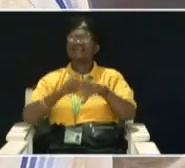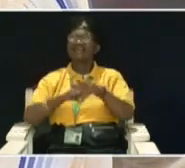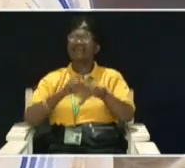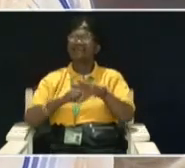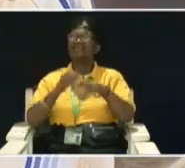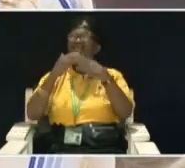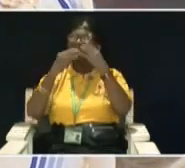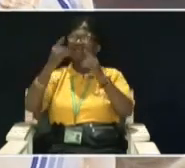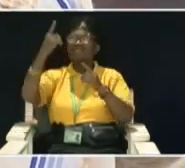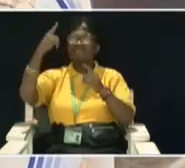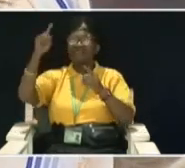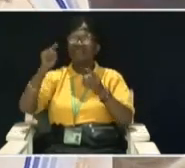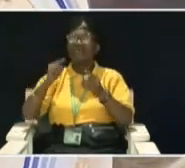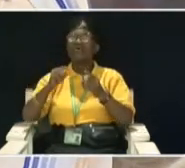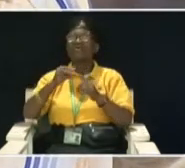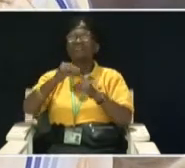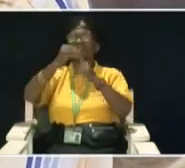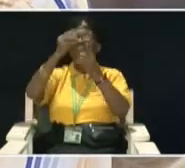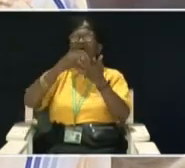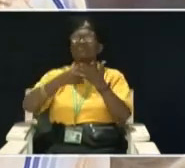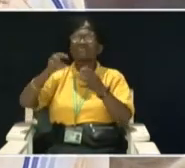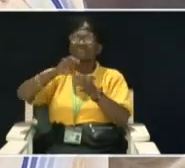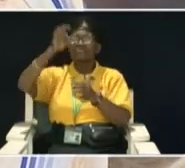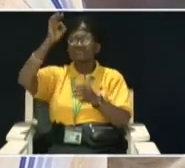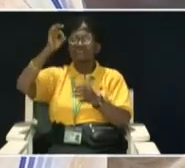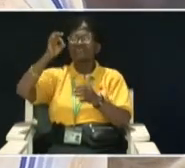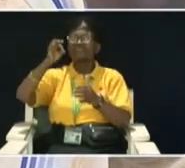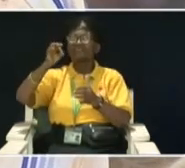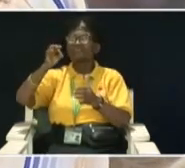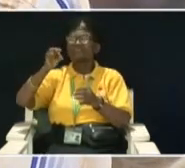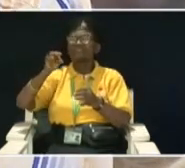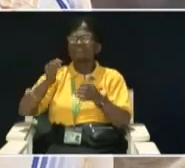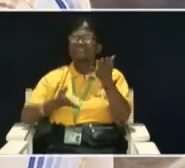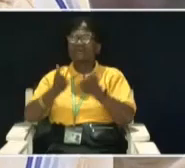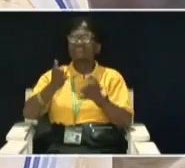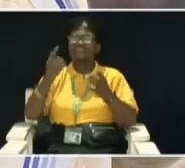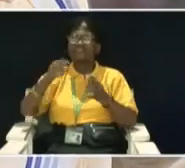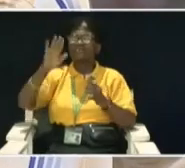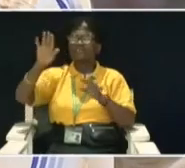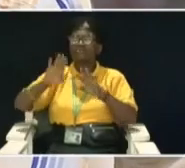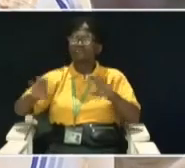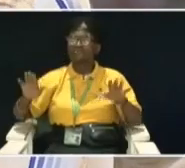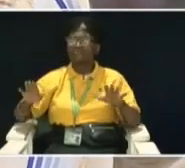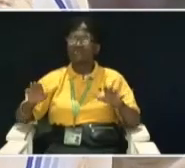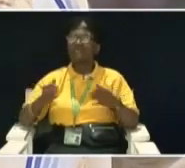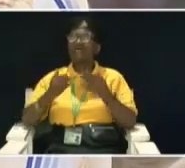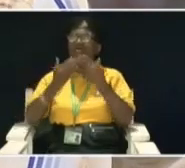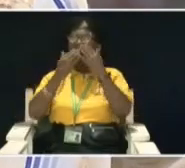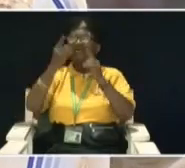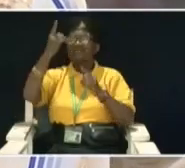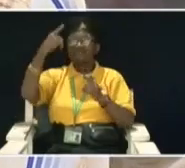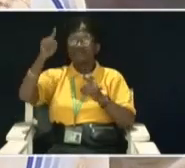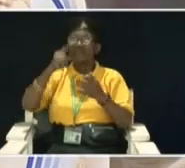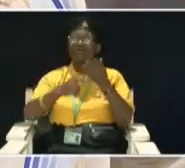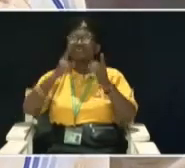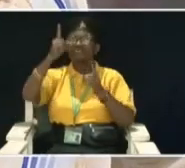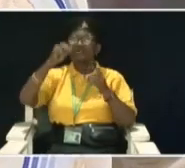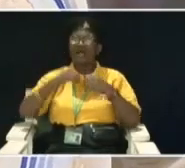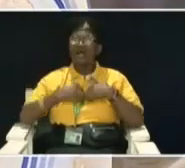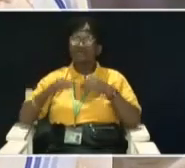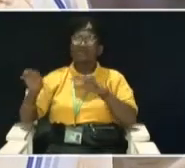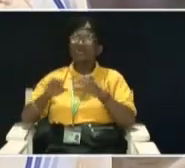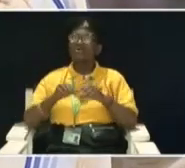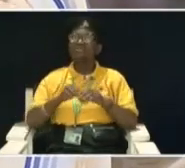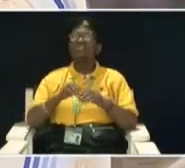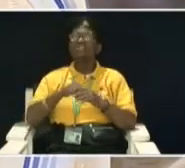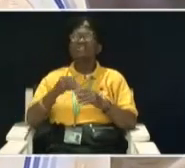Thank you for a special Holy Ghost for your children. Thank you for what you have done in the past. Thank you for